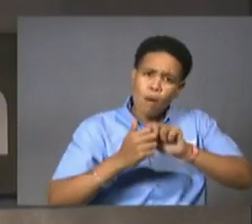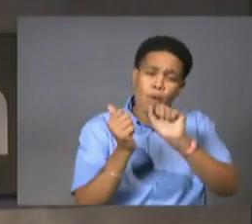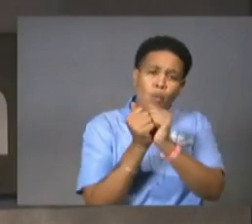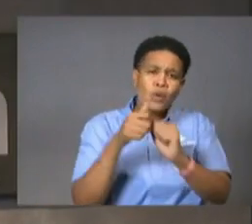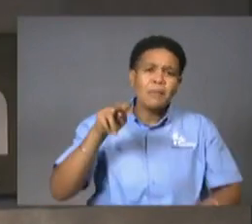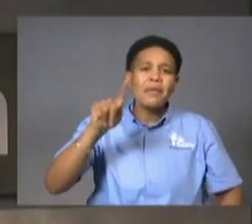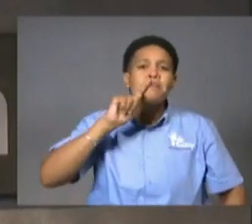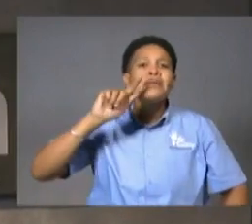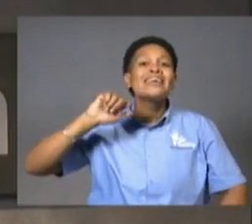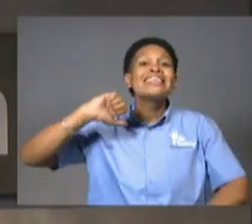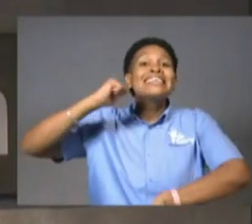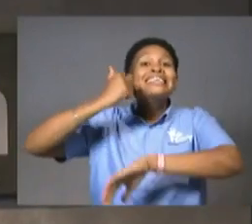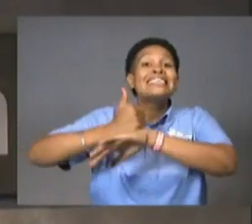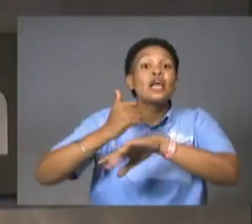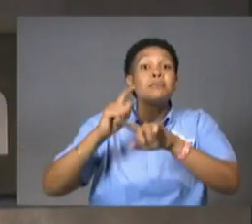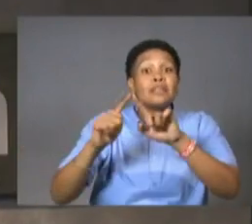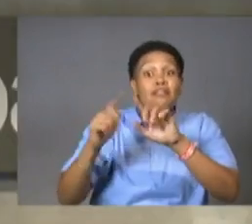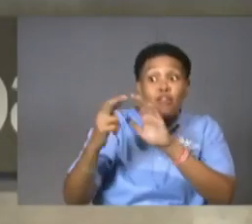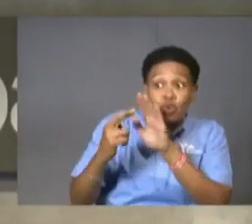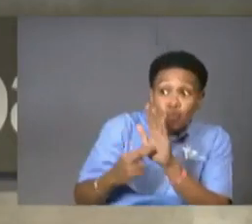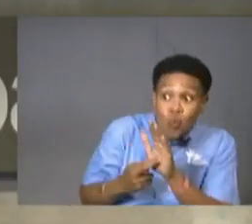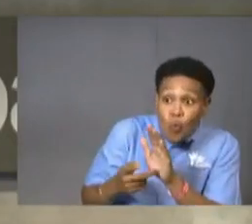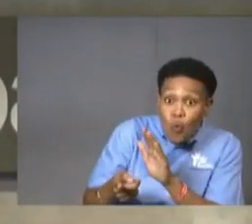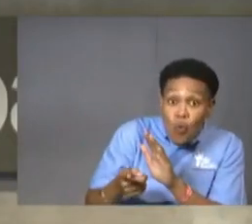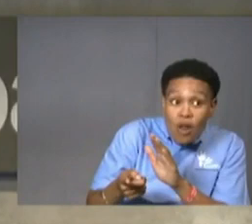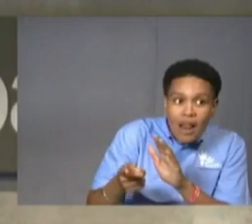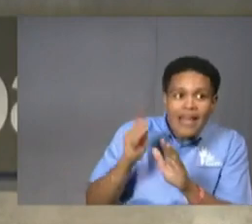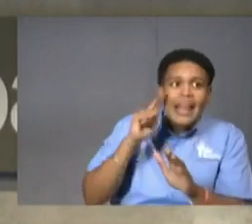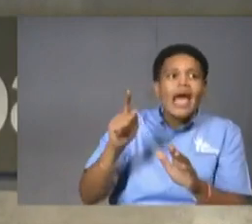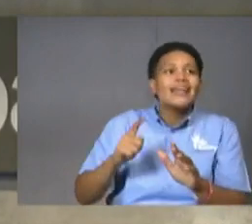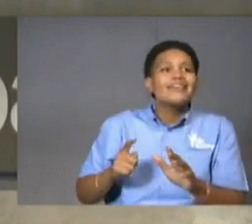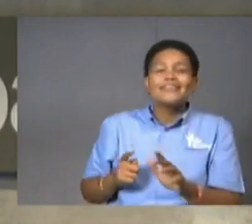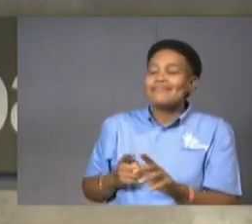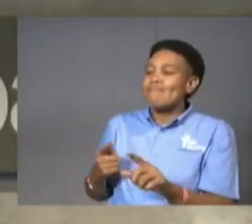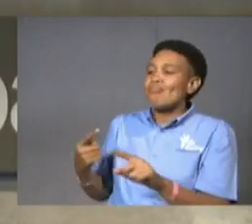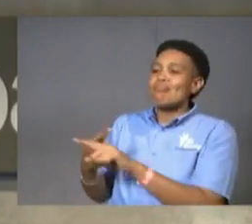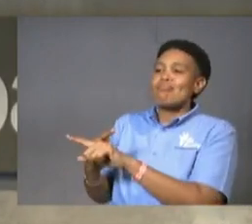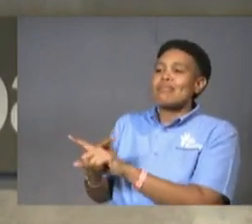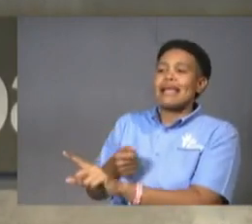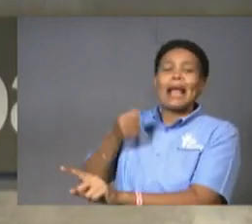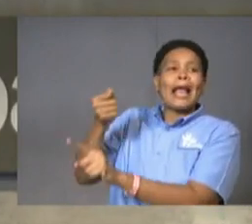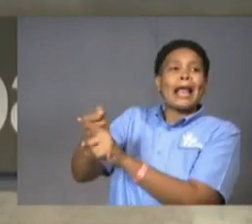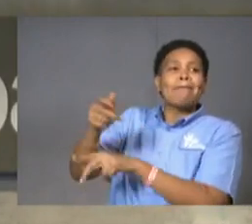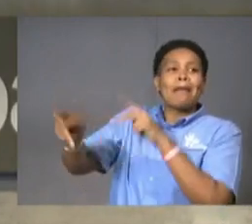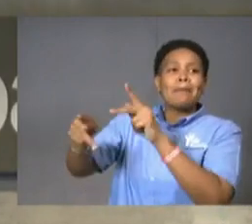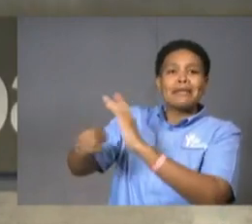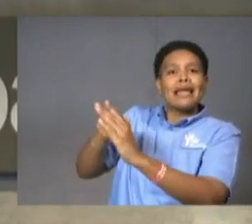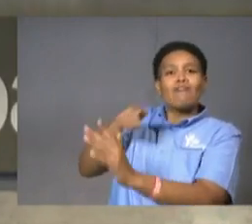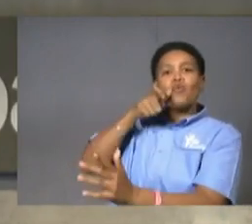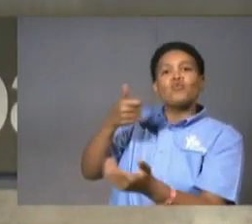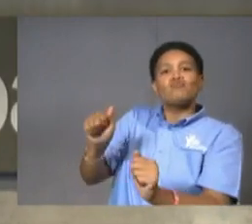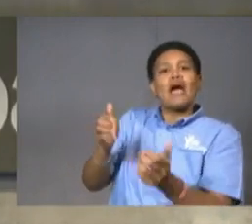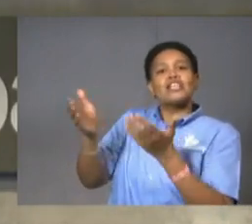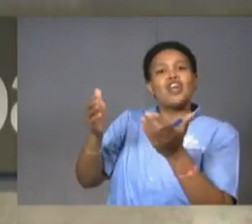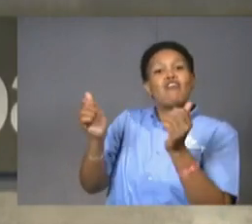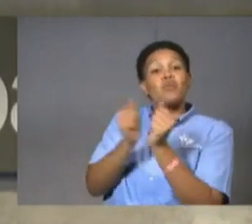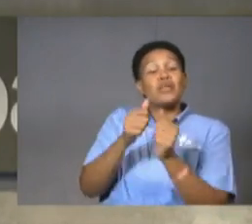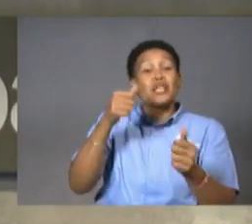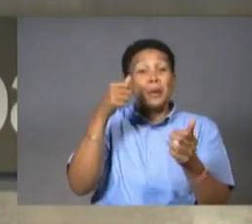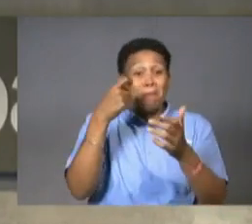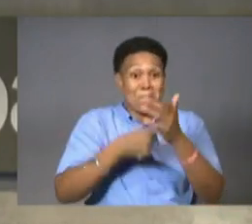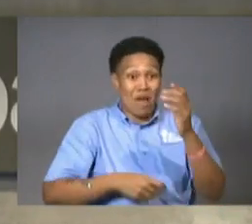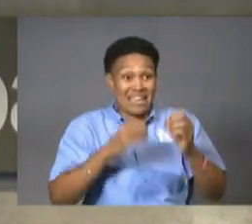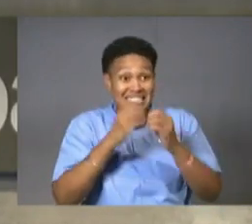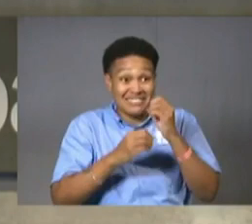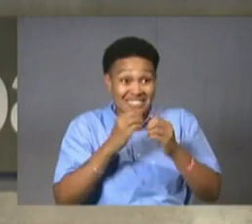up working against the very people they're trying to serve. With price fixing, it would lead to disinvestment, people pulling up